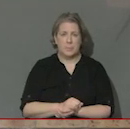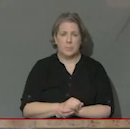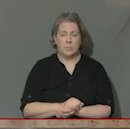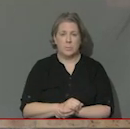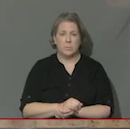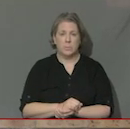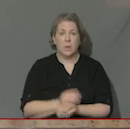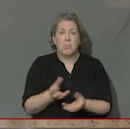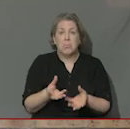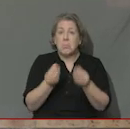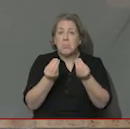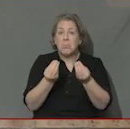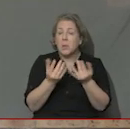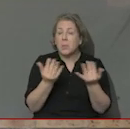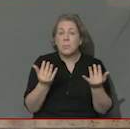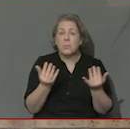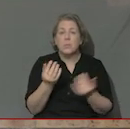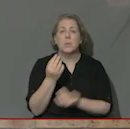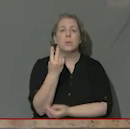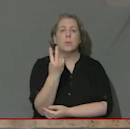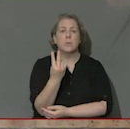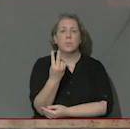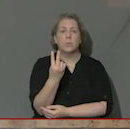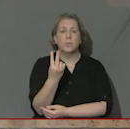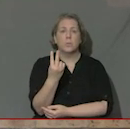And that equals